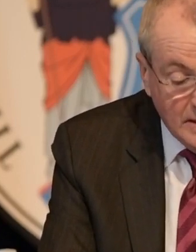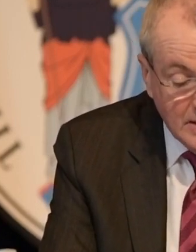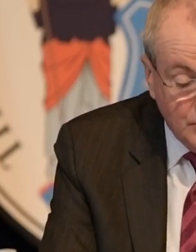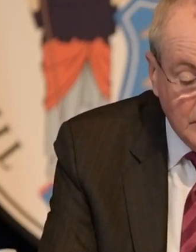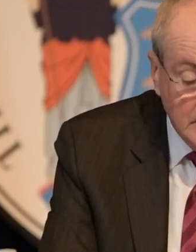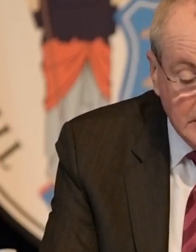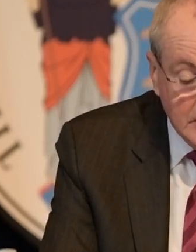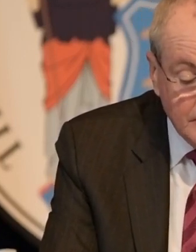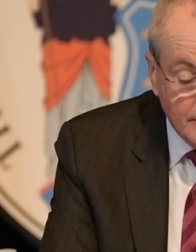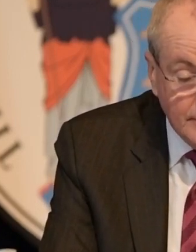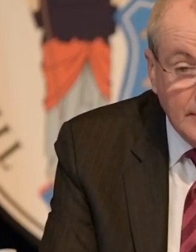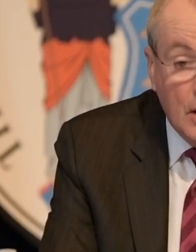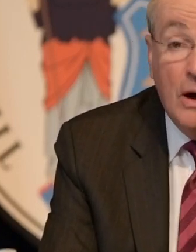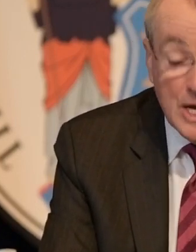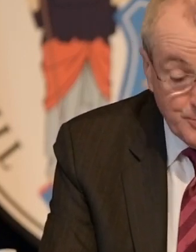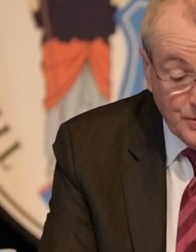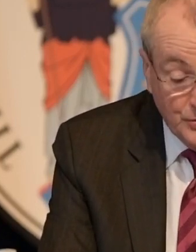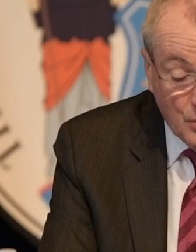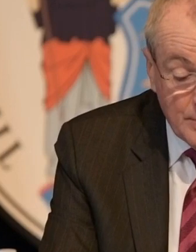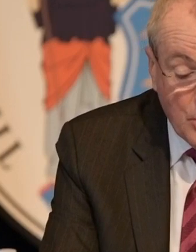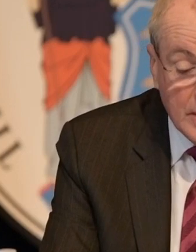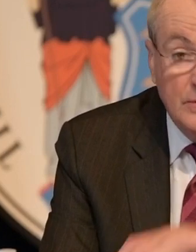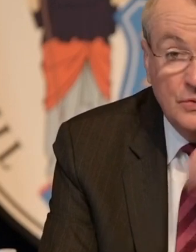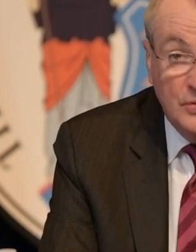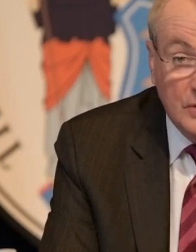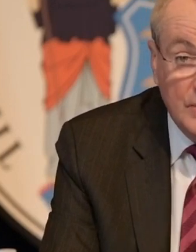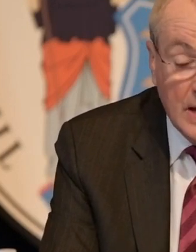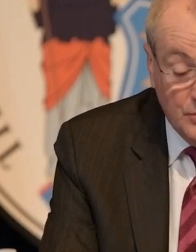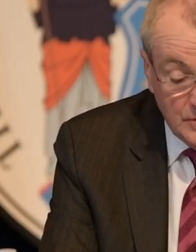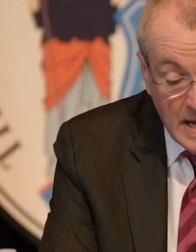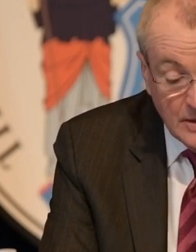trend lines. Our hospitals are reporting